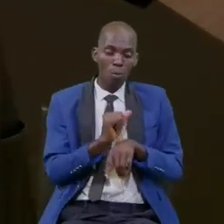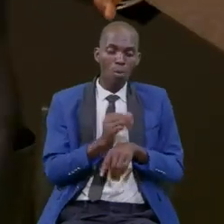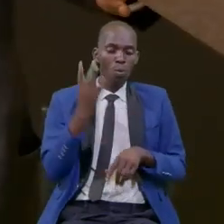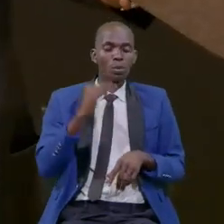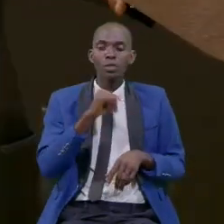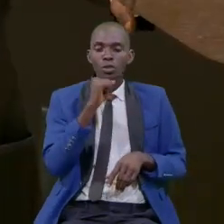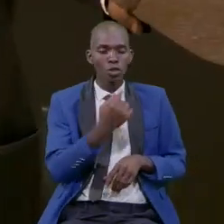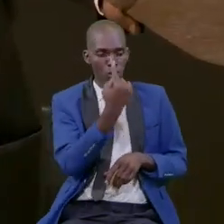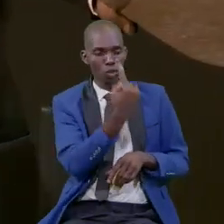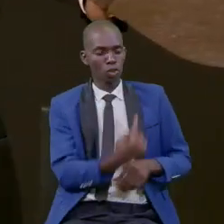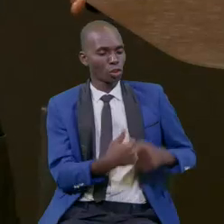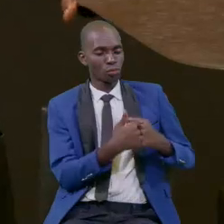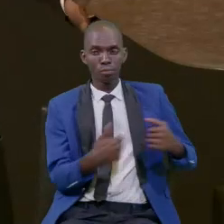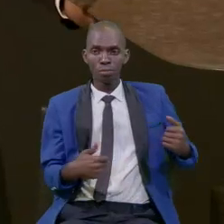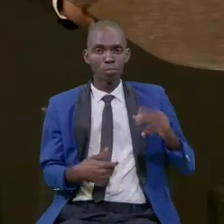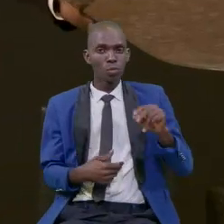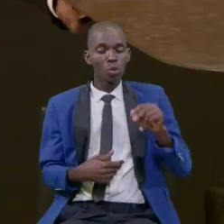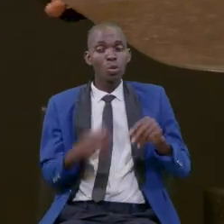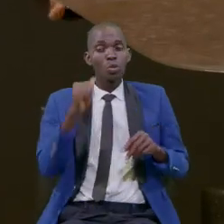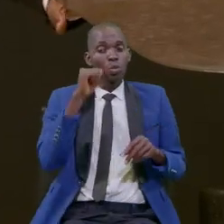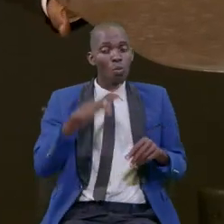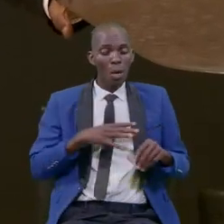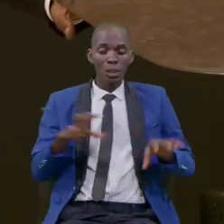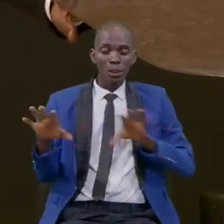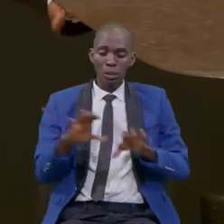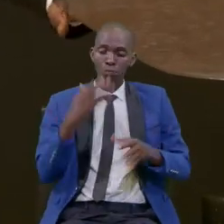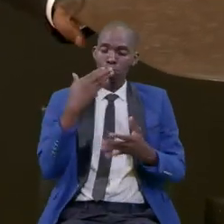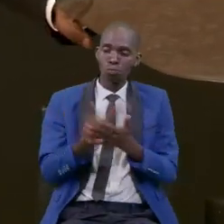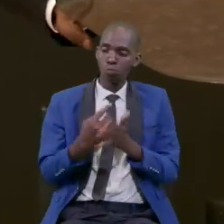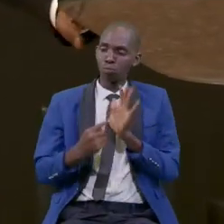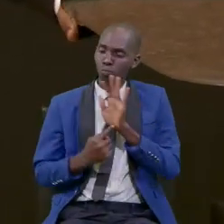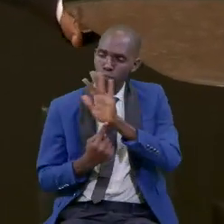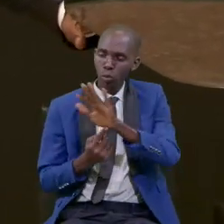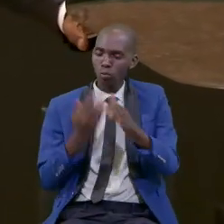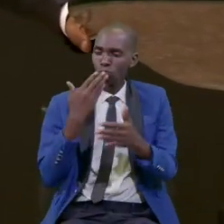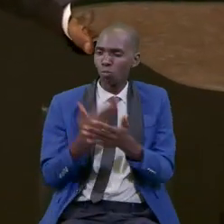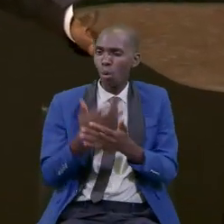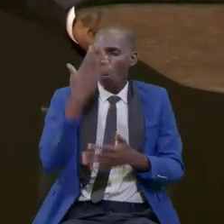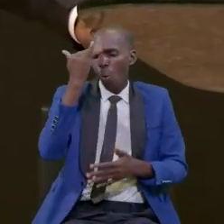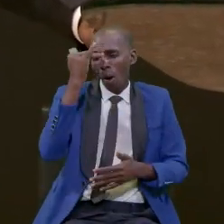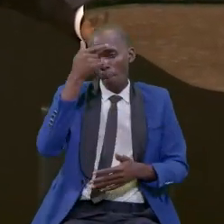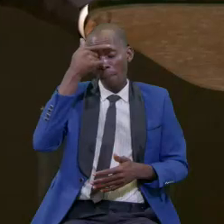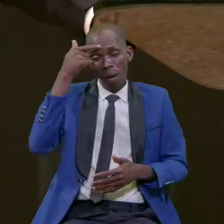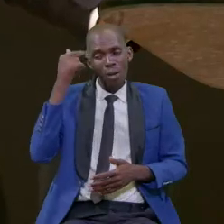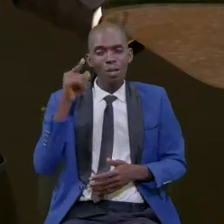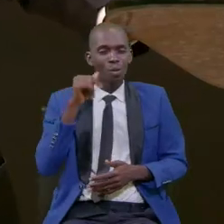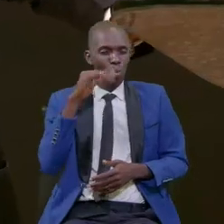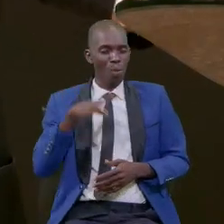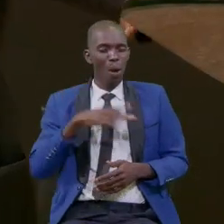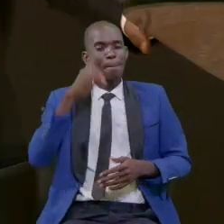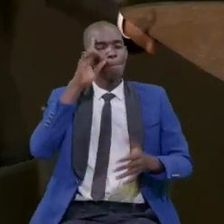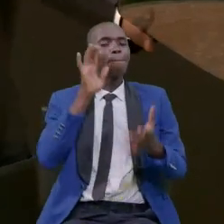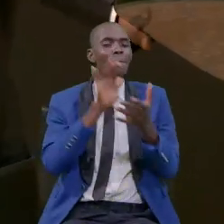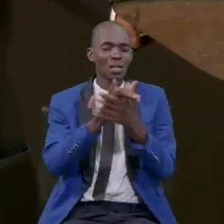The kindness was on the basis that she knew that Jericho, part of Canaan, would